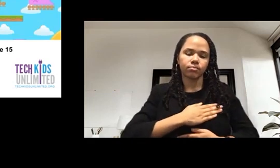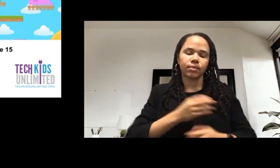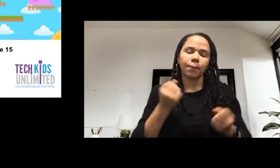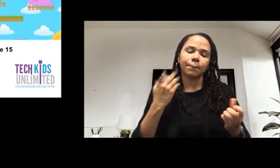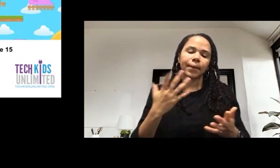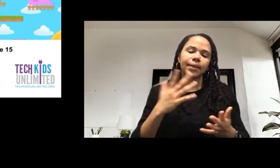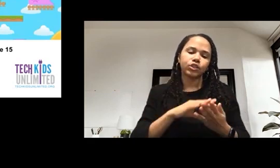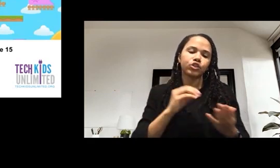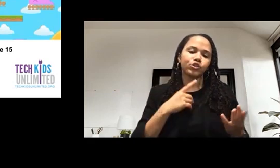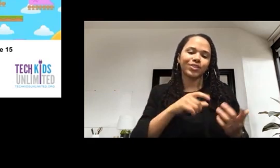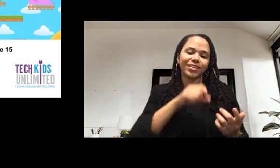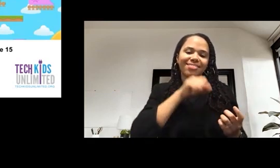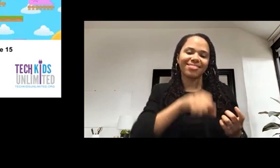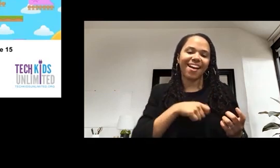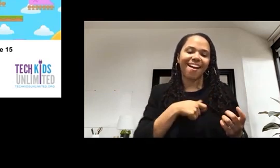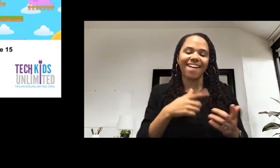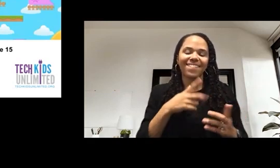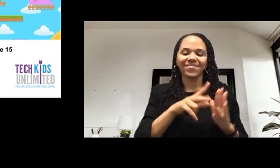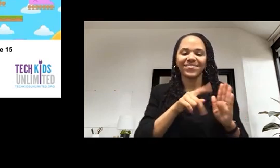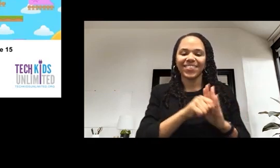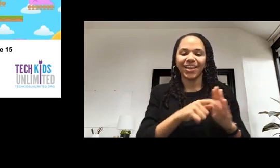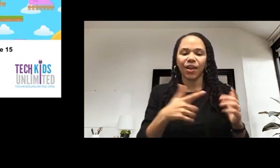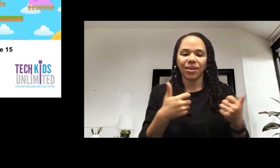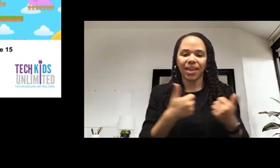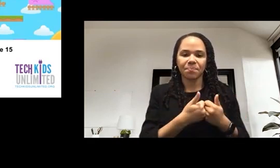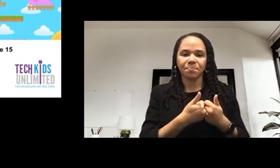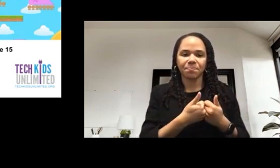help students feel invested in the material.